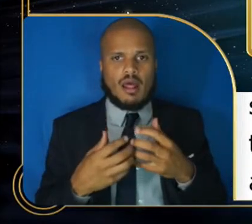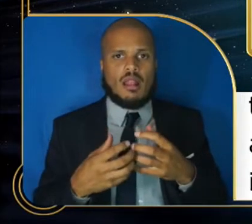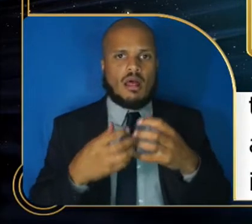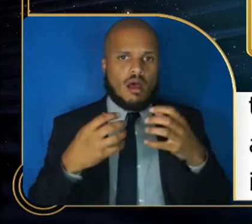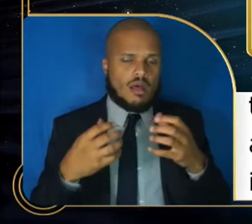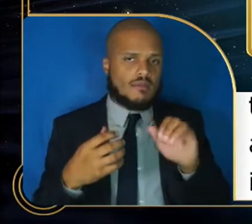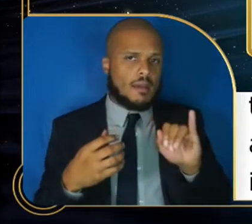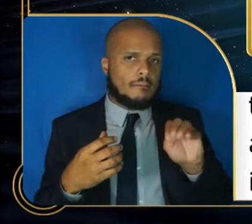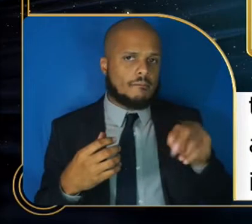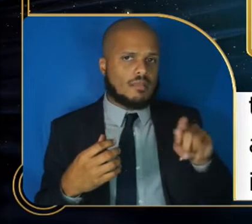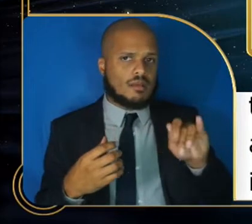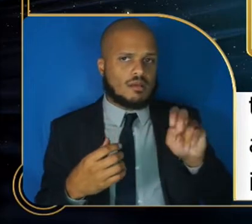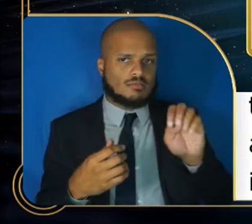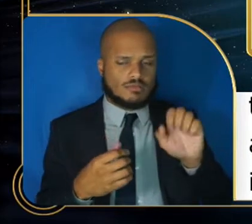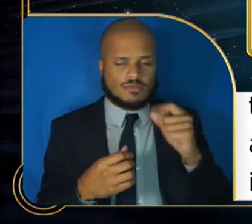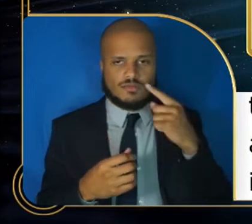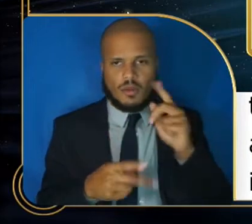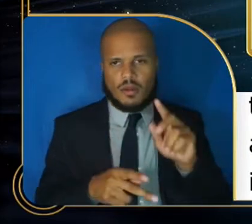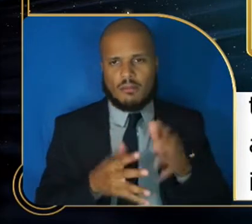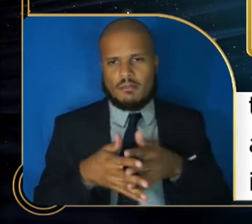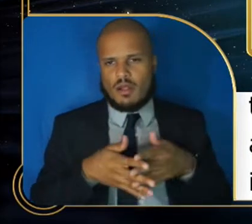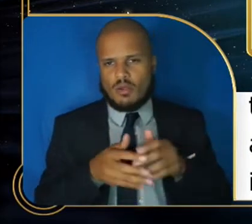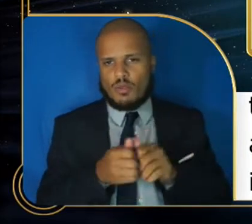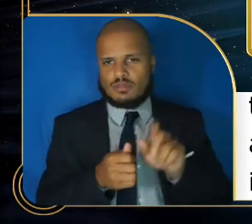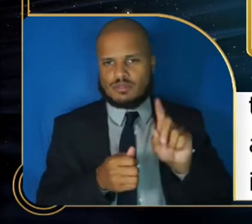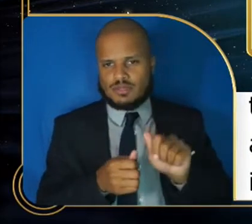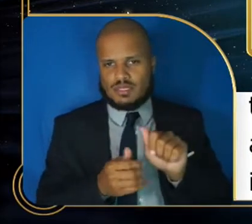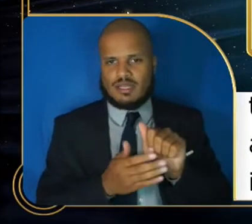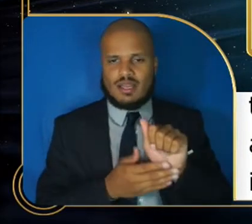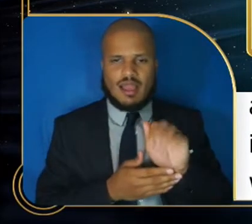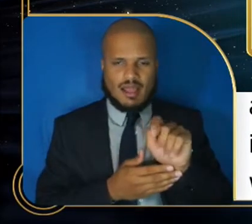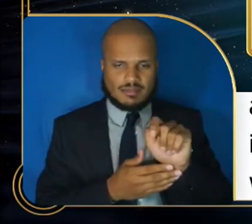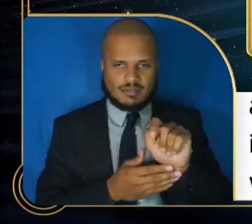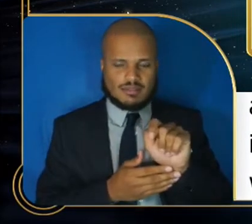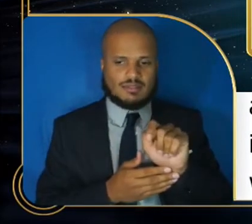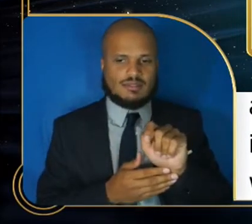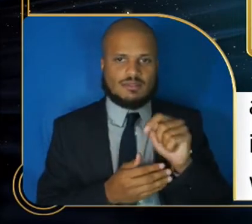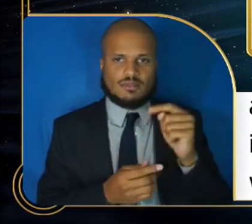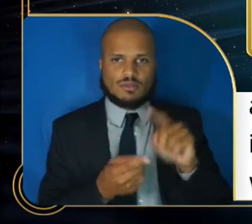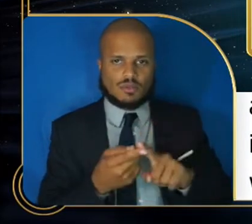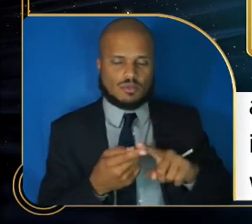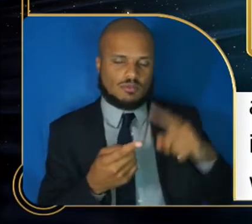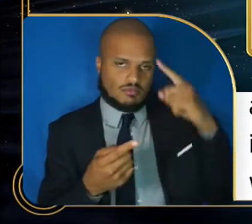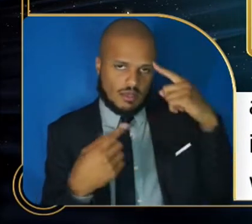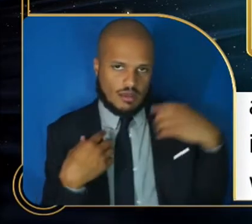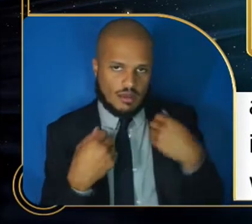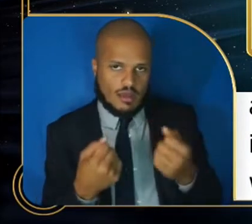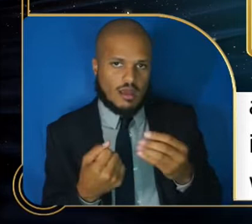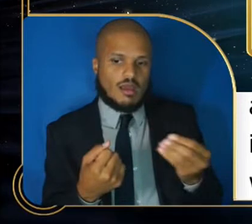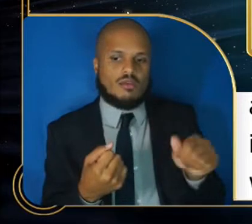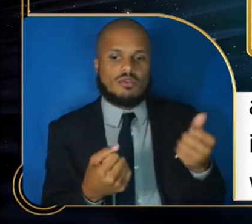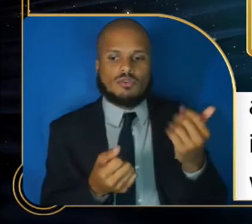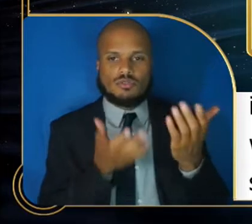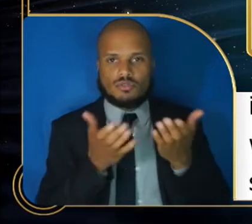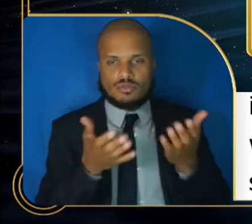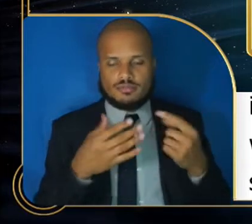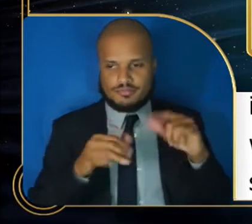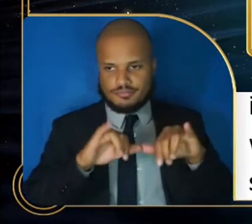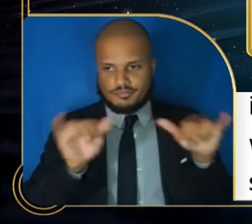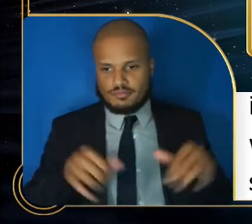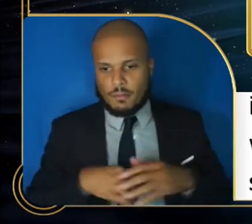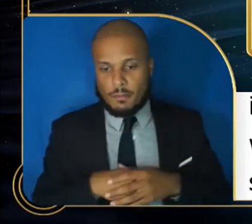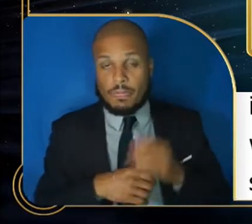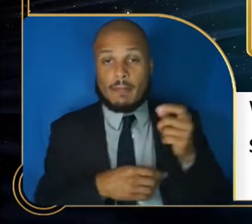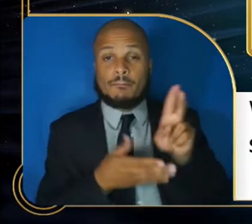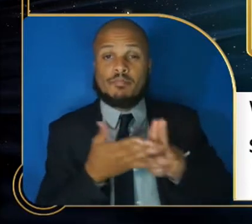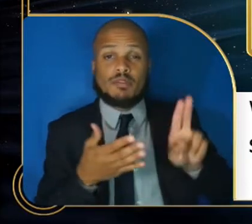of the Americans with Disabilities Act to mental health and other service systems. In University of